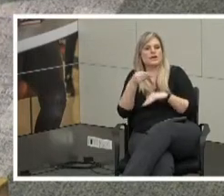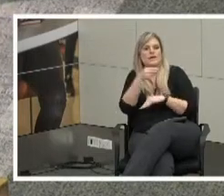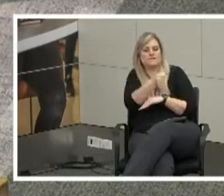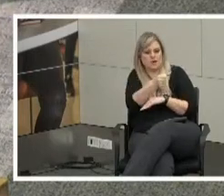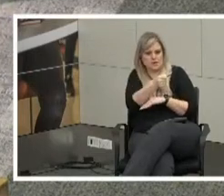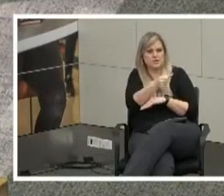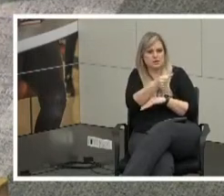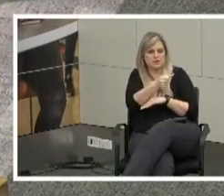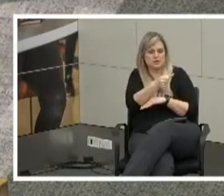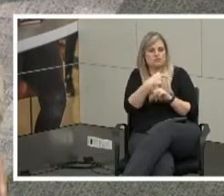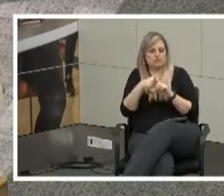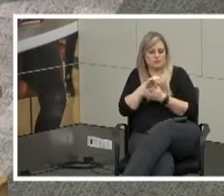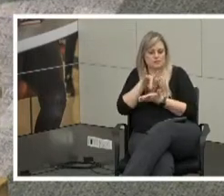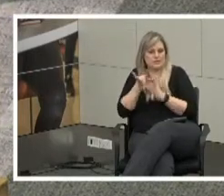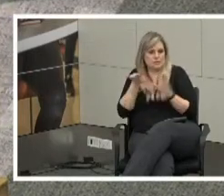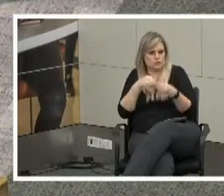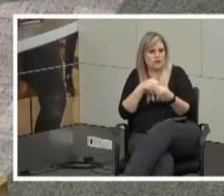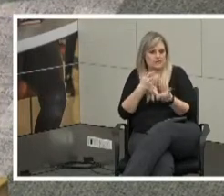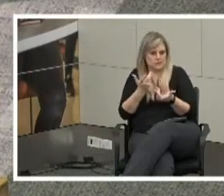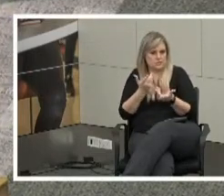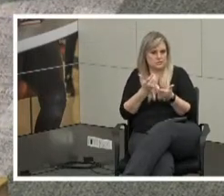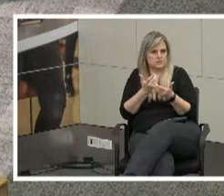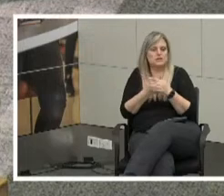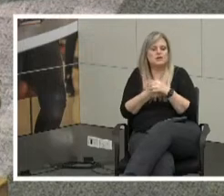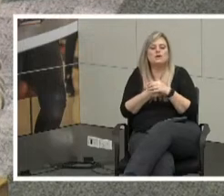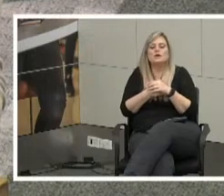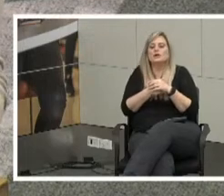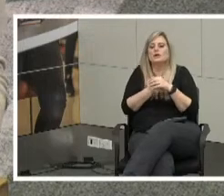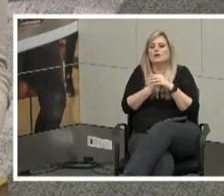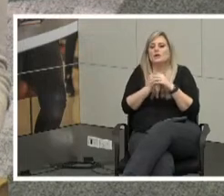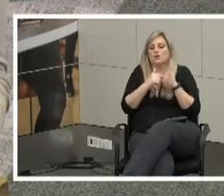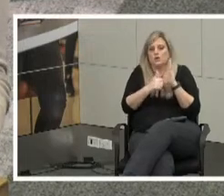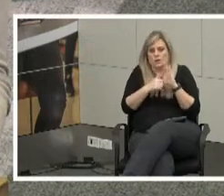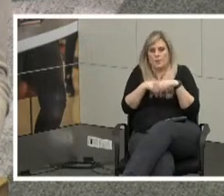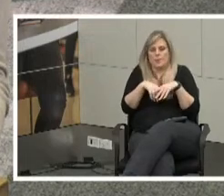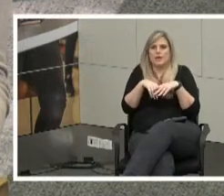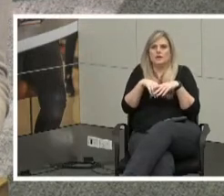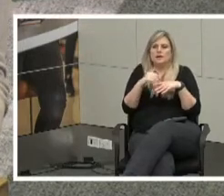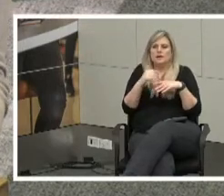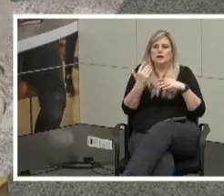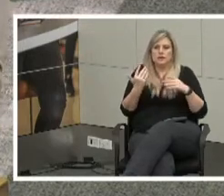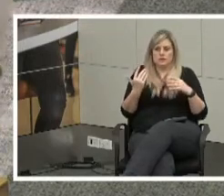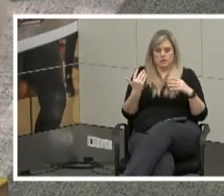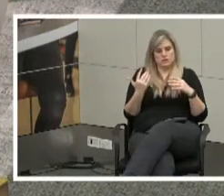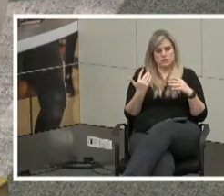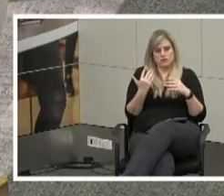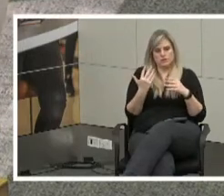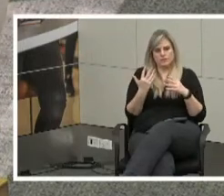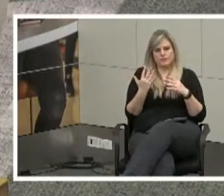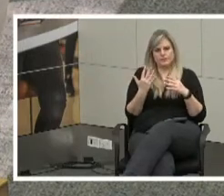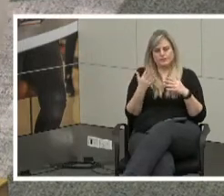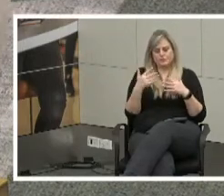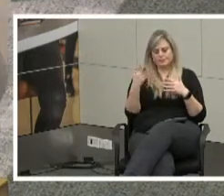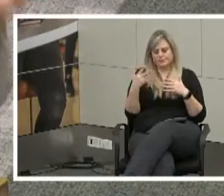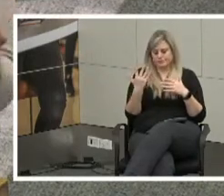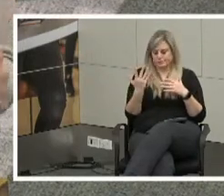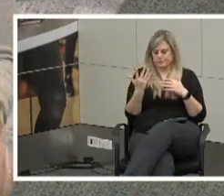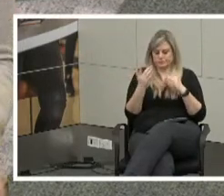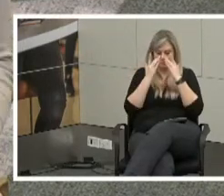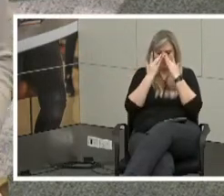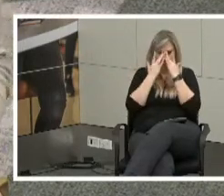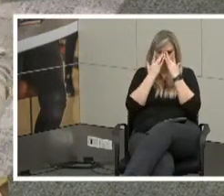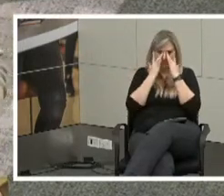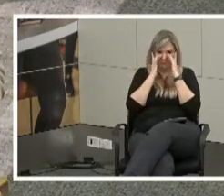centrally for you from as a district so um for example in uh in uh you